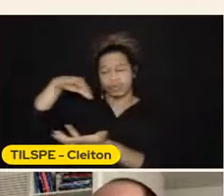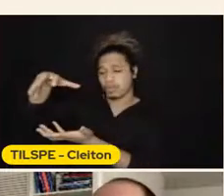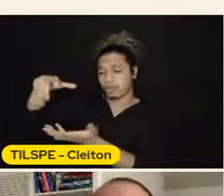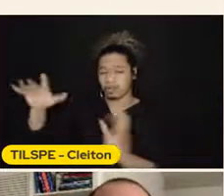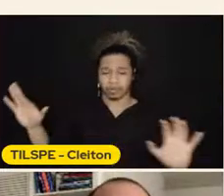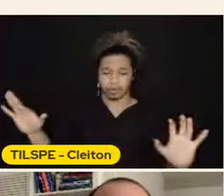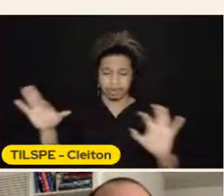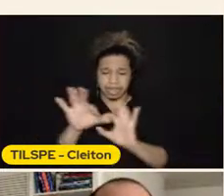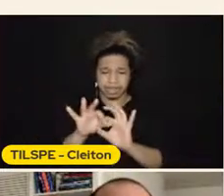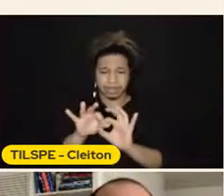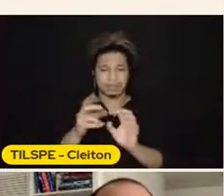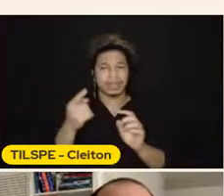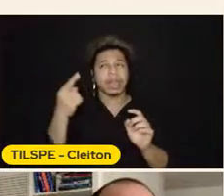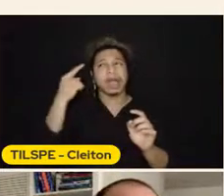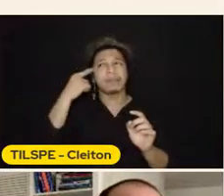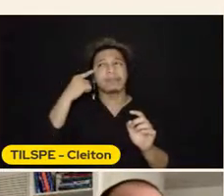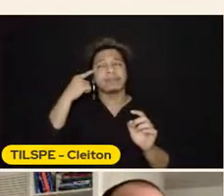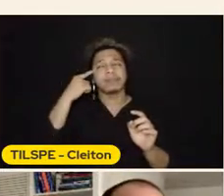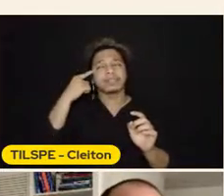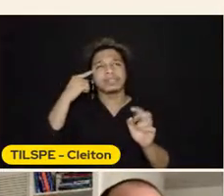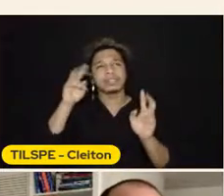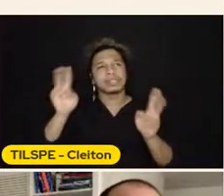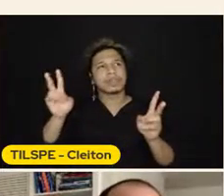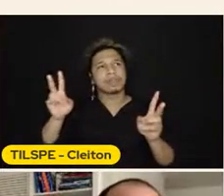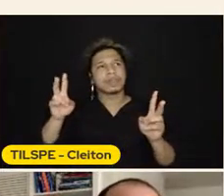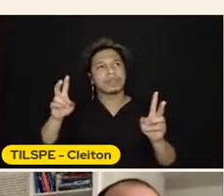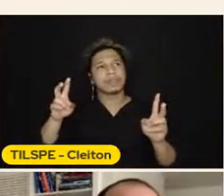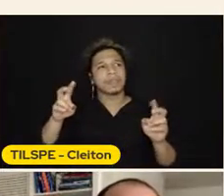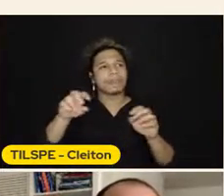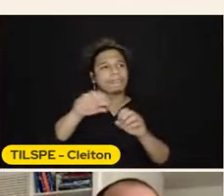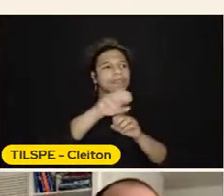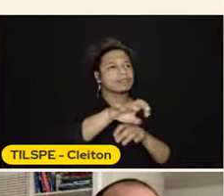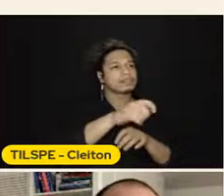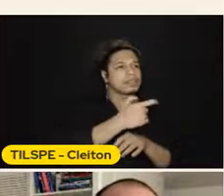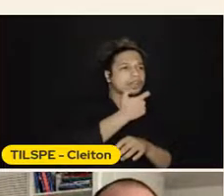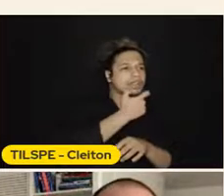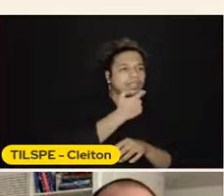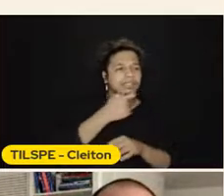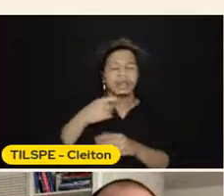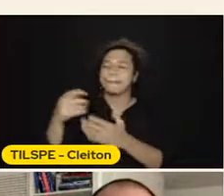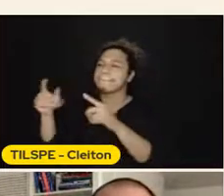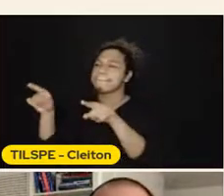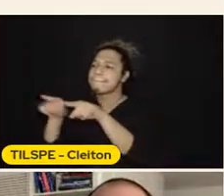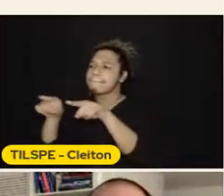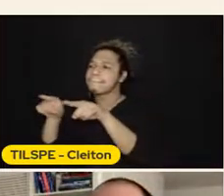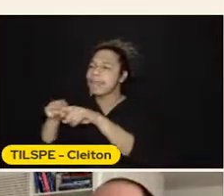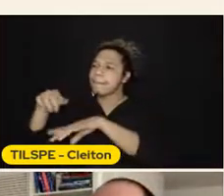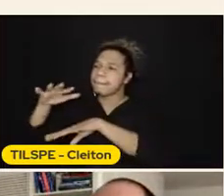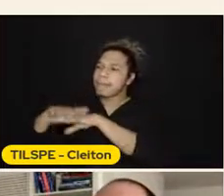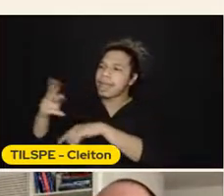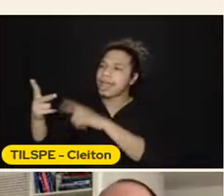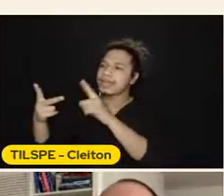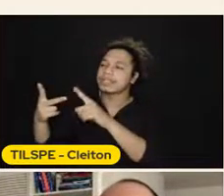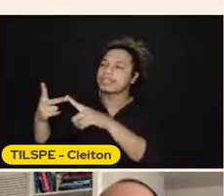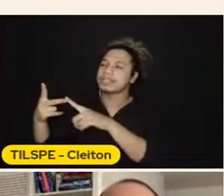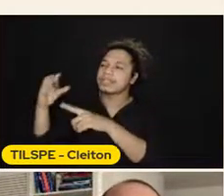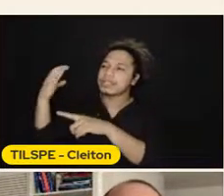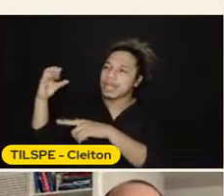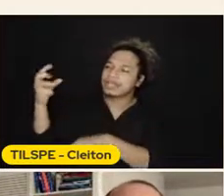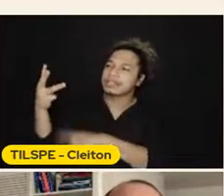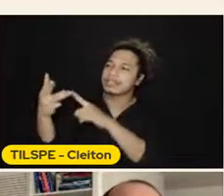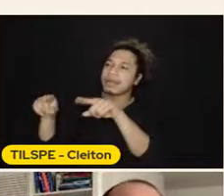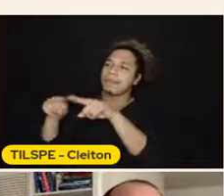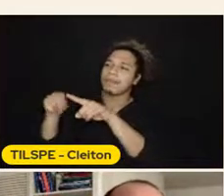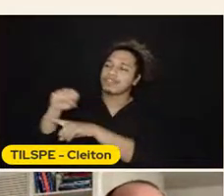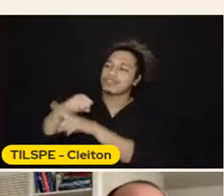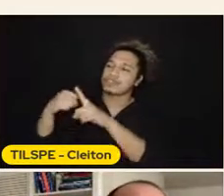sides, two opposing parts, English learning and content-based learning, math, science, social studies, and so forth. The